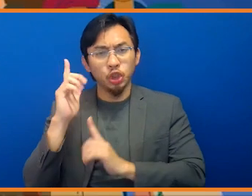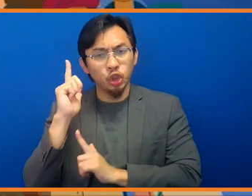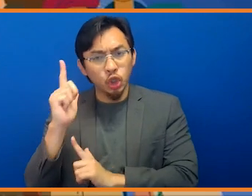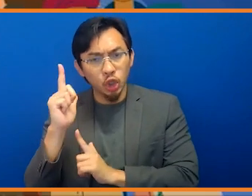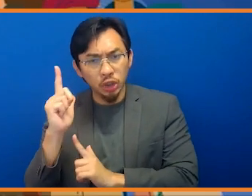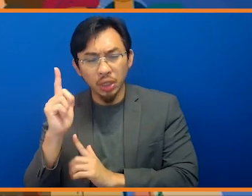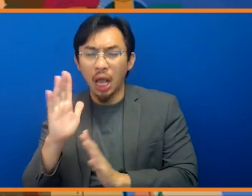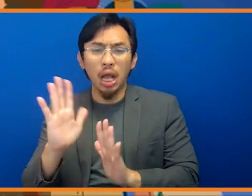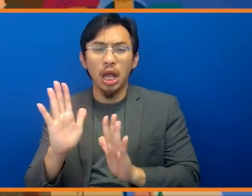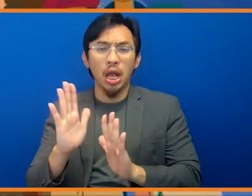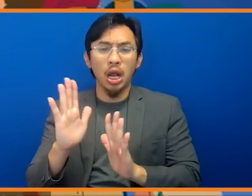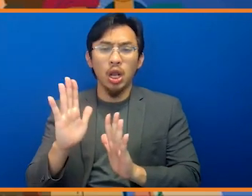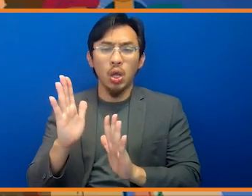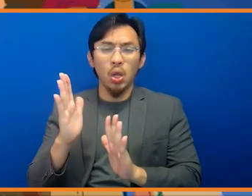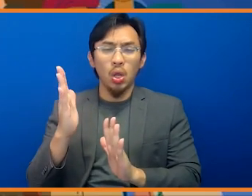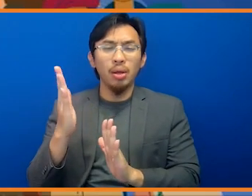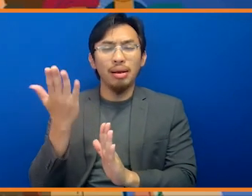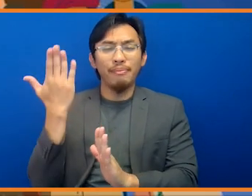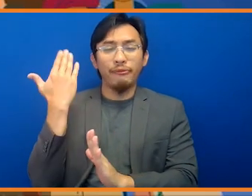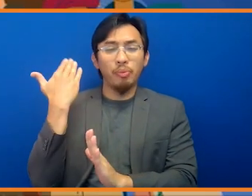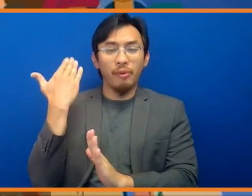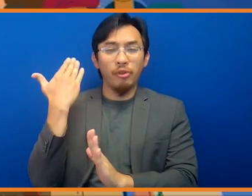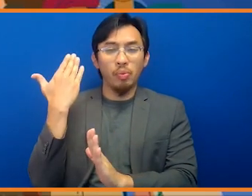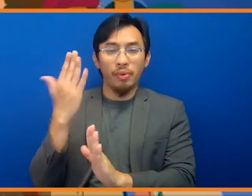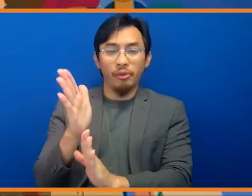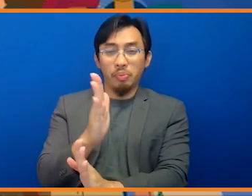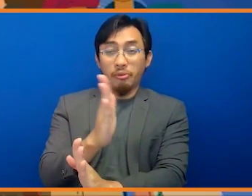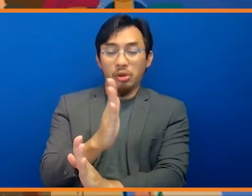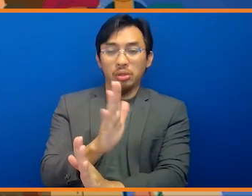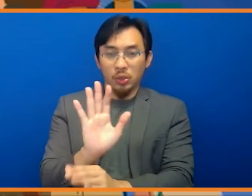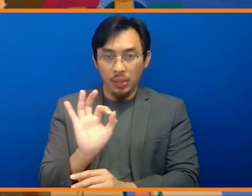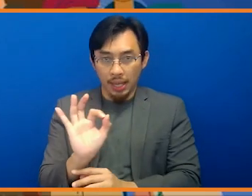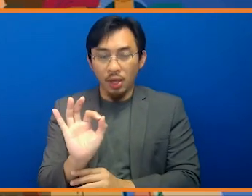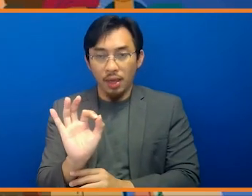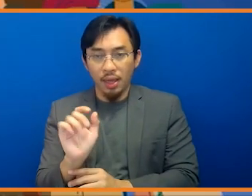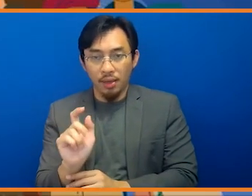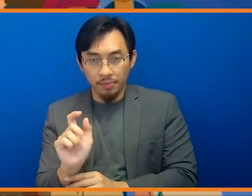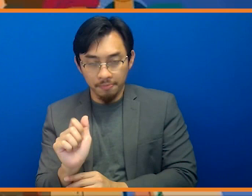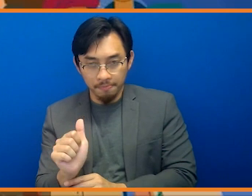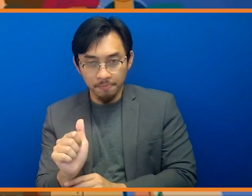soldiers, before. Okay.